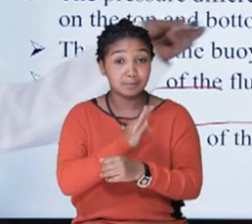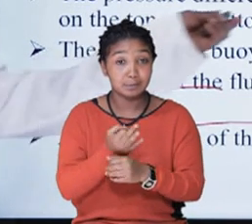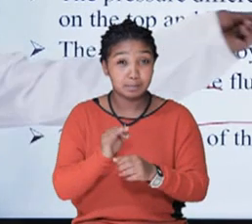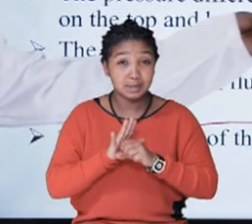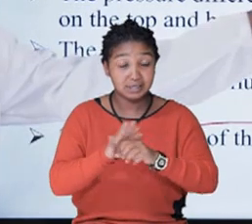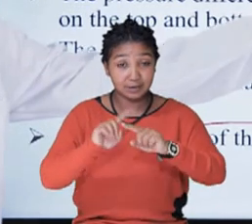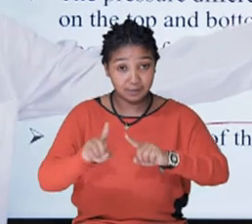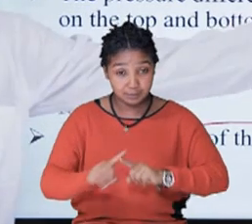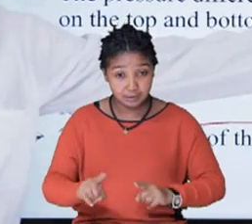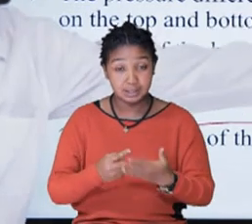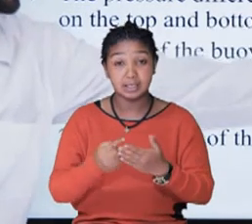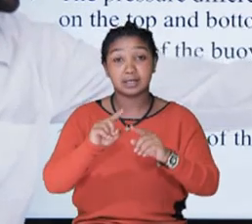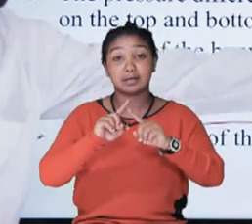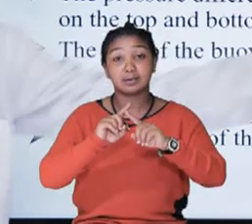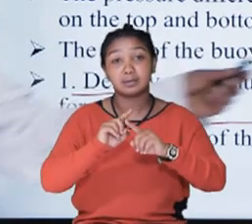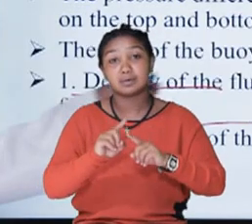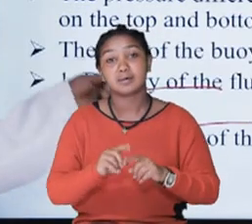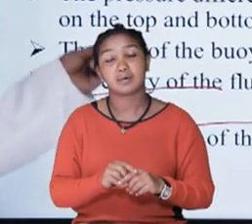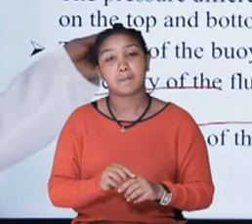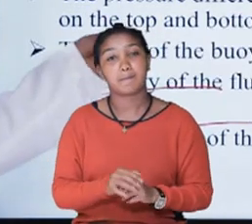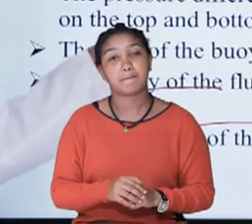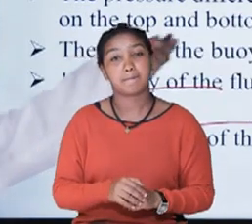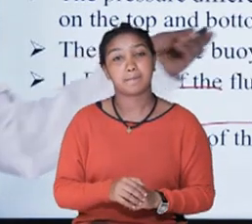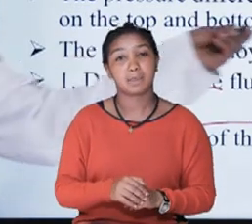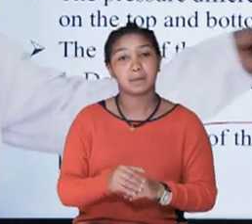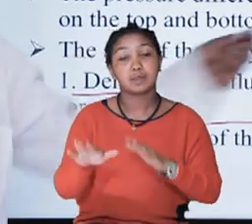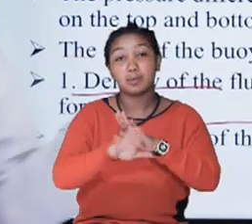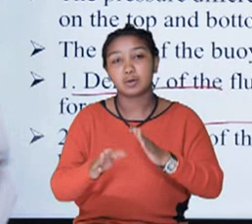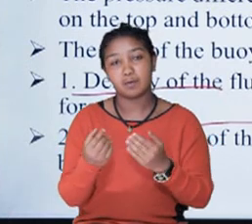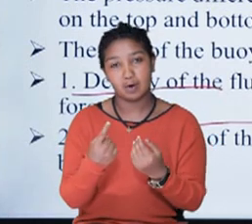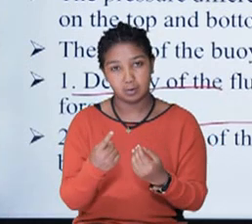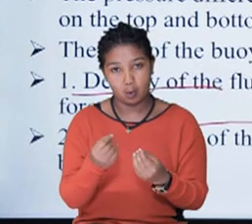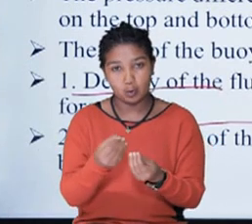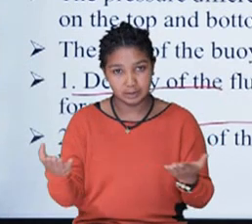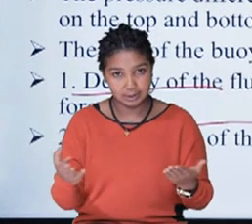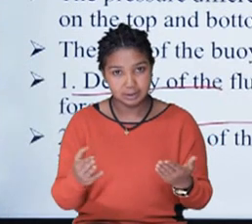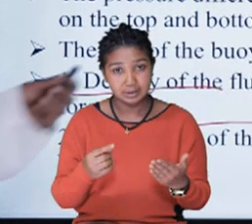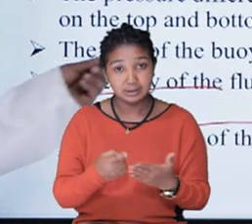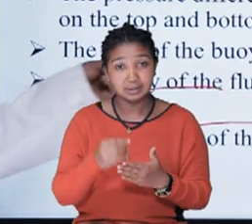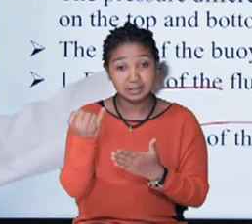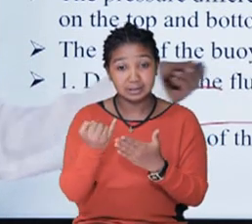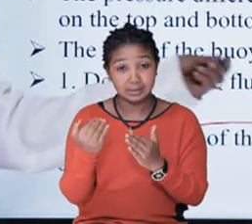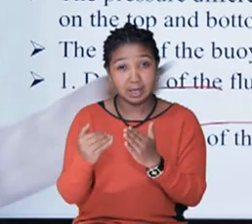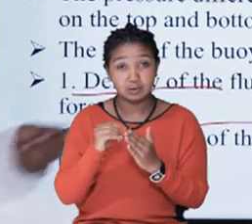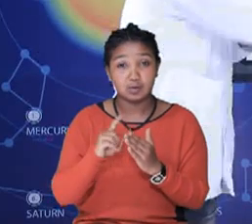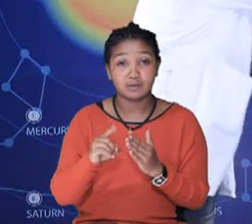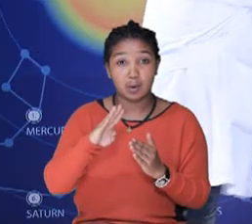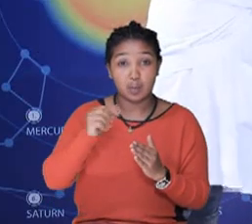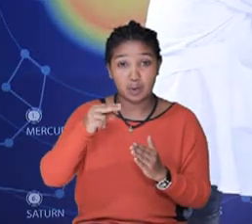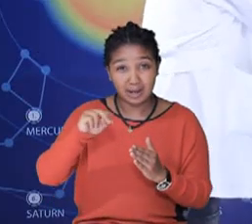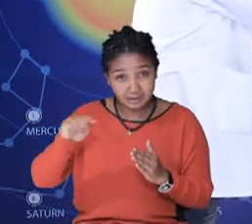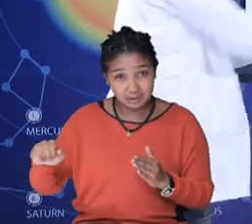the pressure difference means there is a difference in forcing acting on the top and at the bottom of an object. The size of the